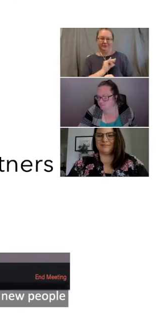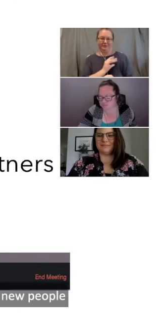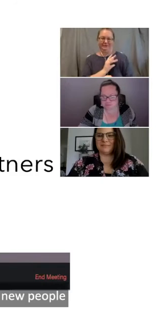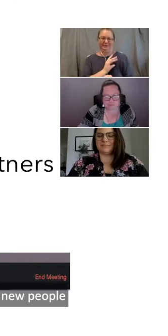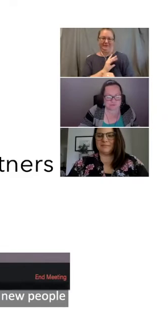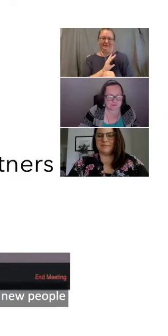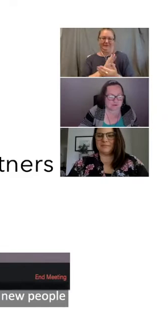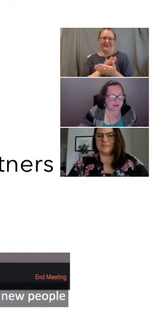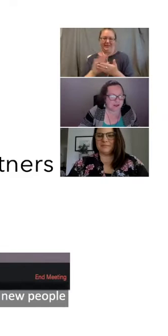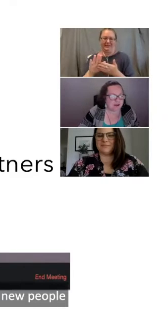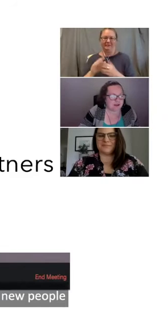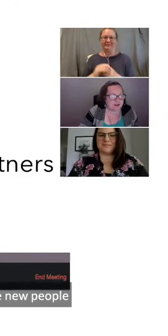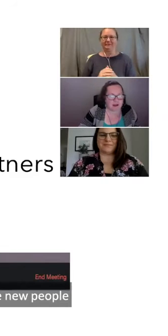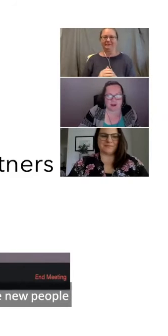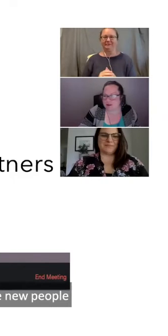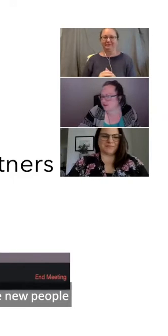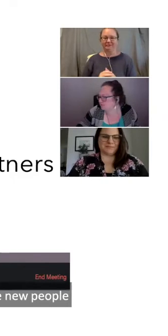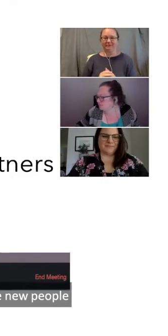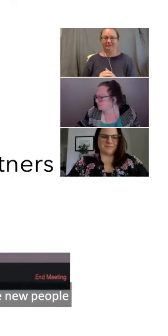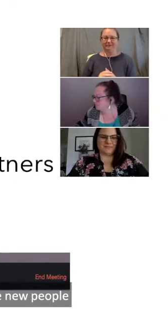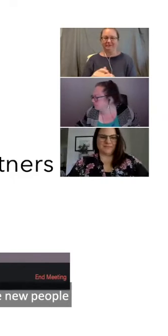see.